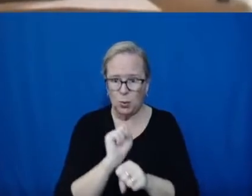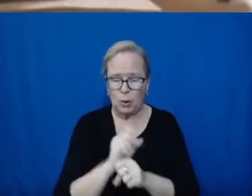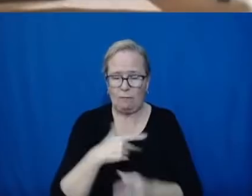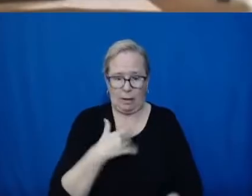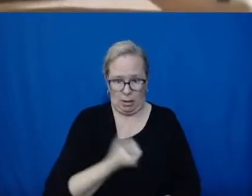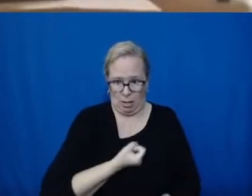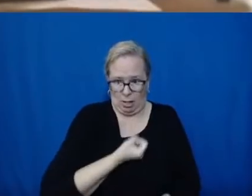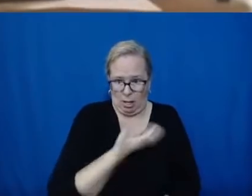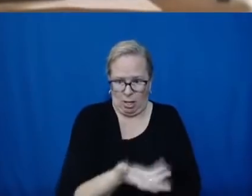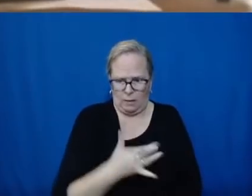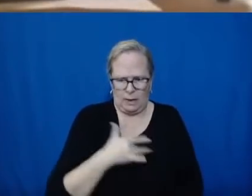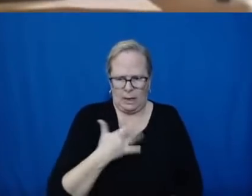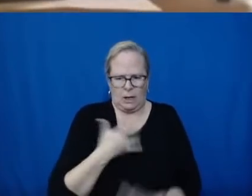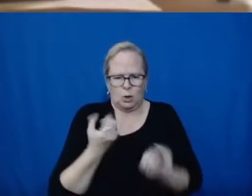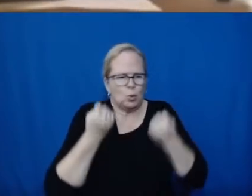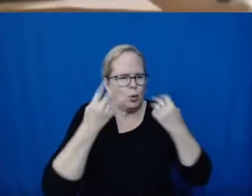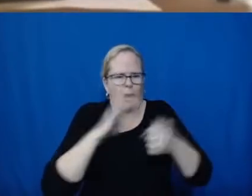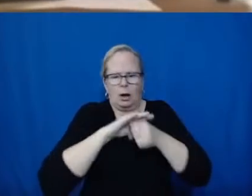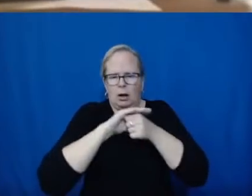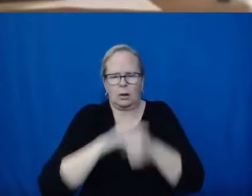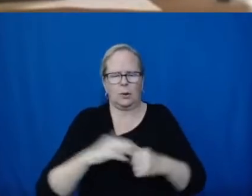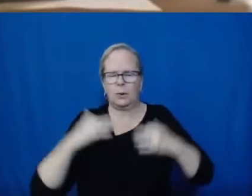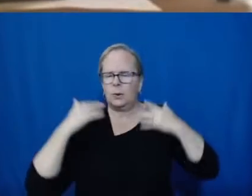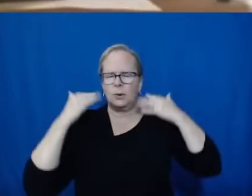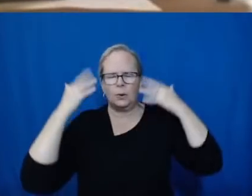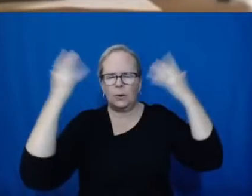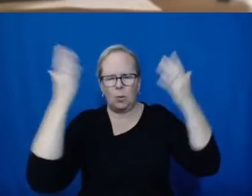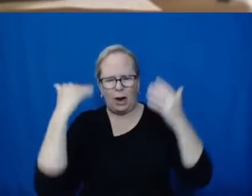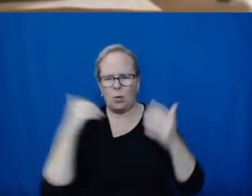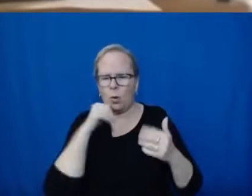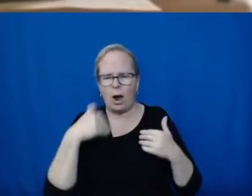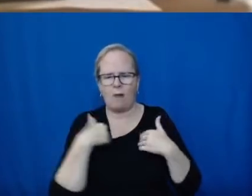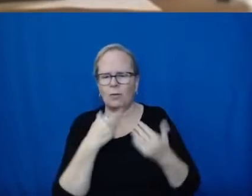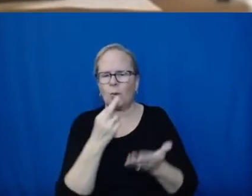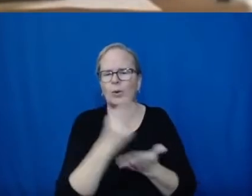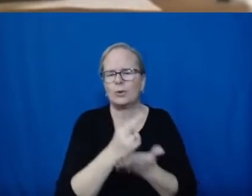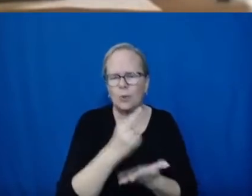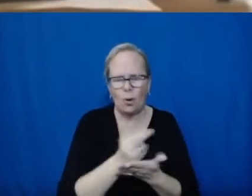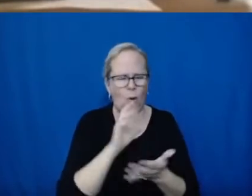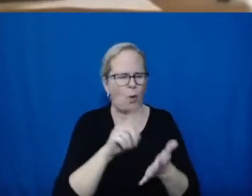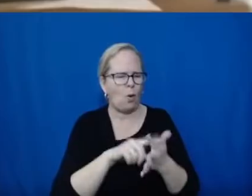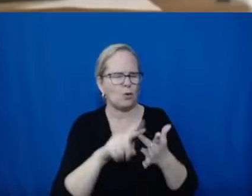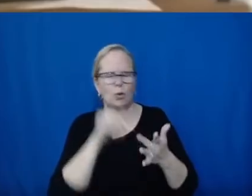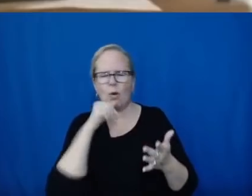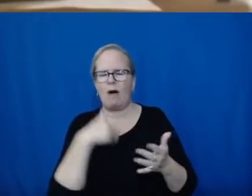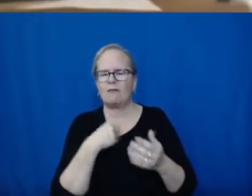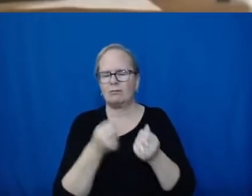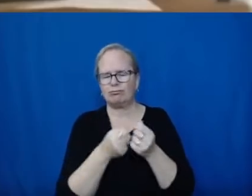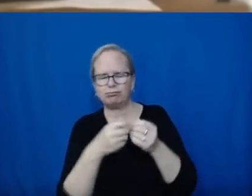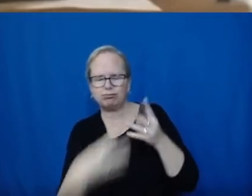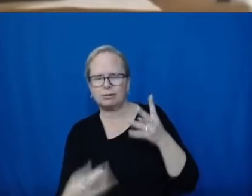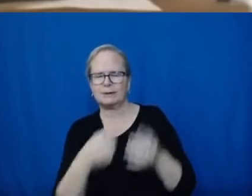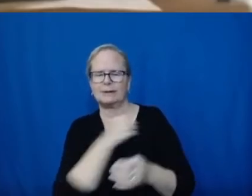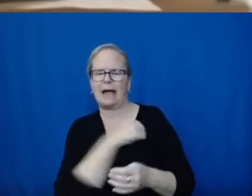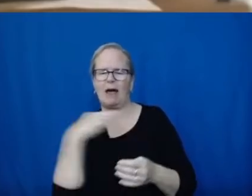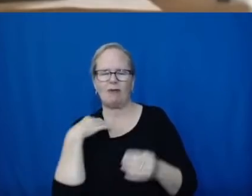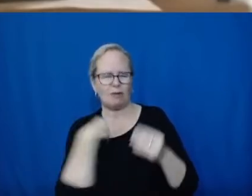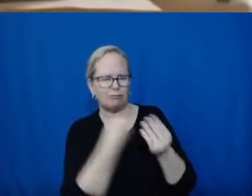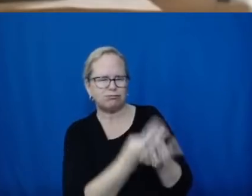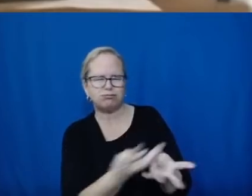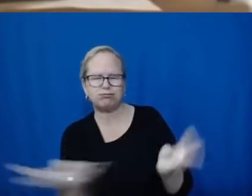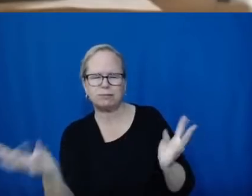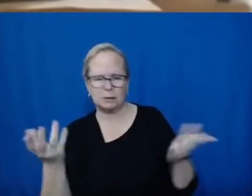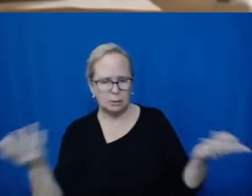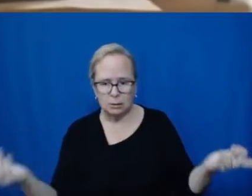from for staff. We have our staff on medical leaves or simply move onto other hospital and even provinces because of